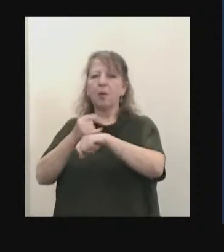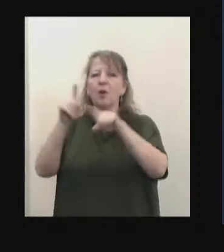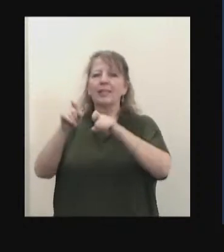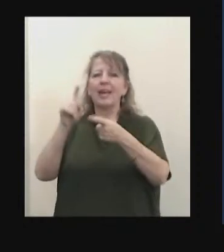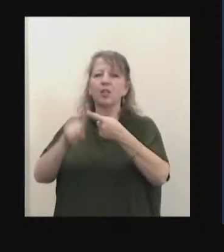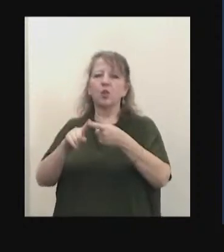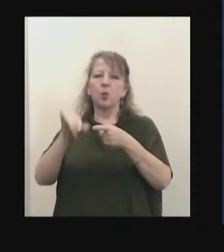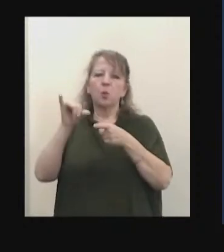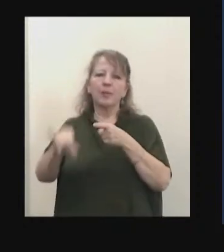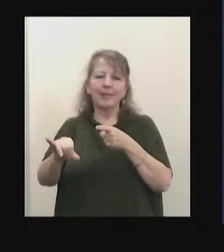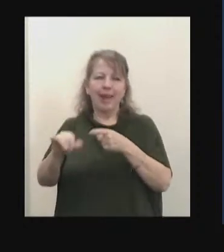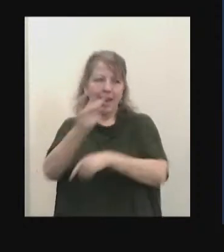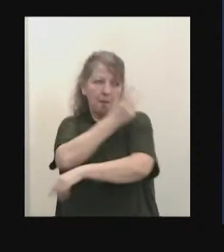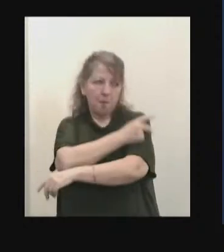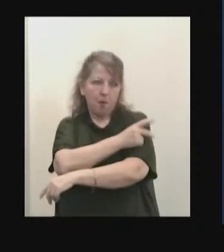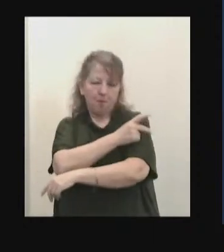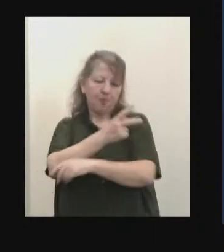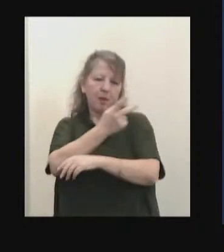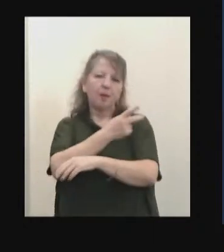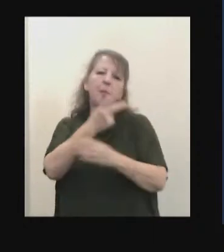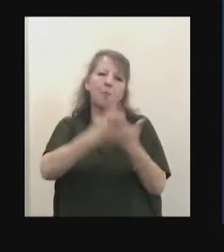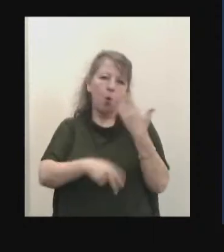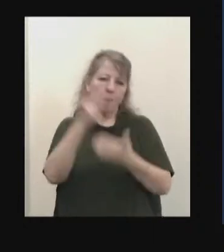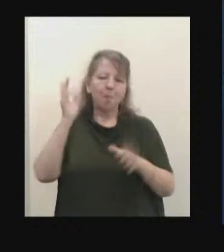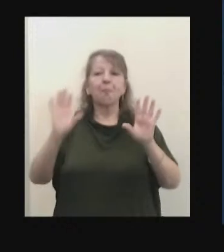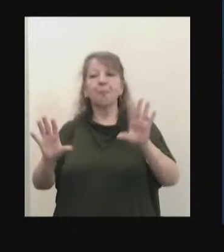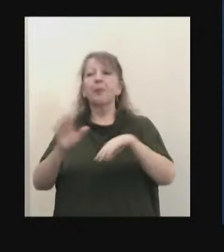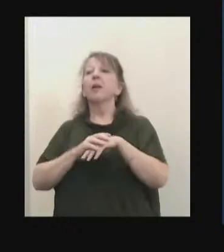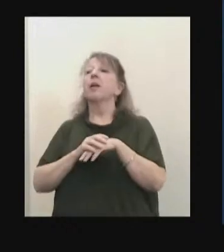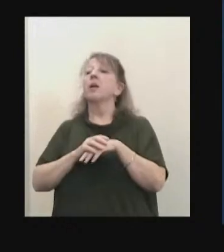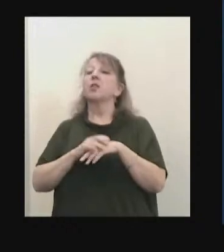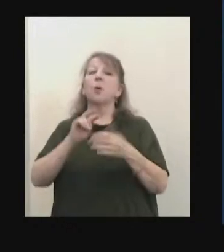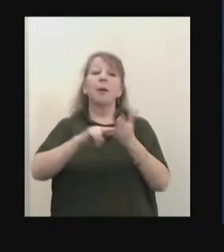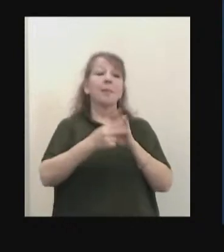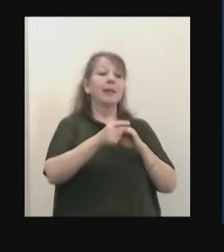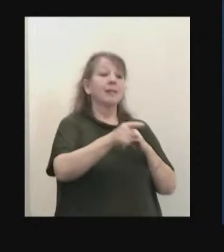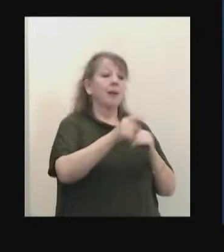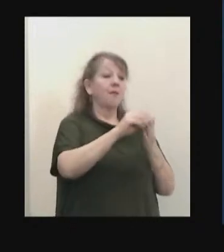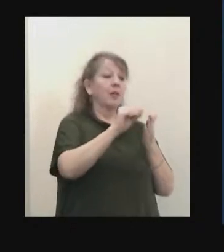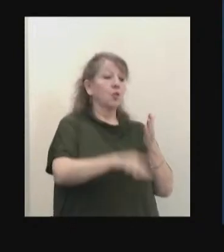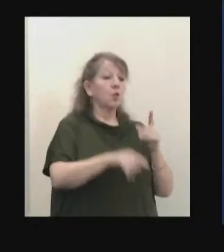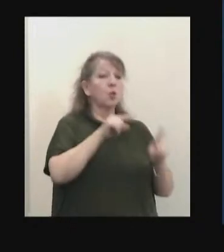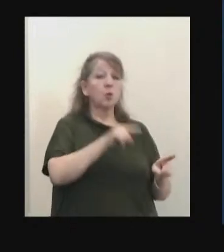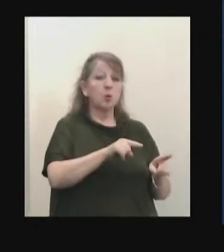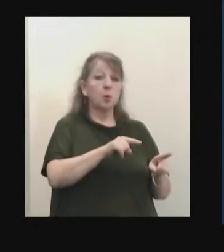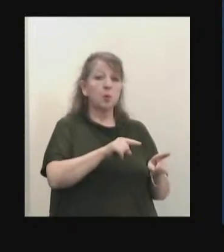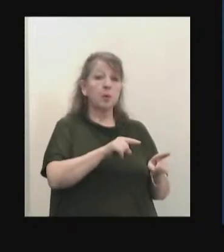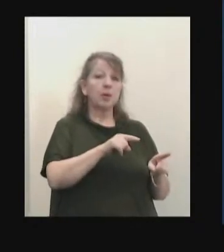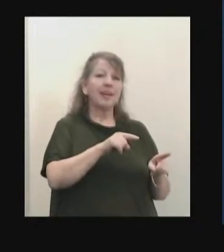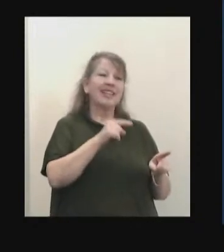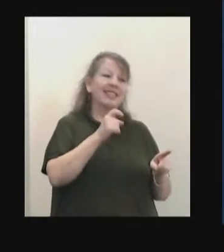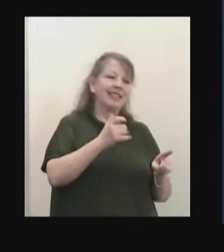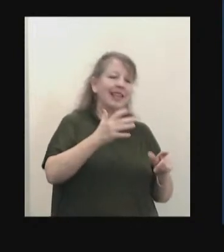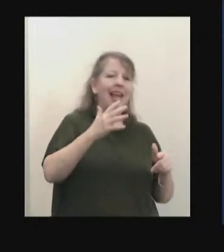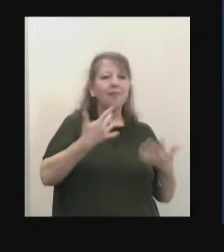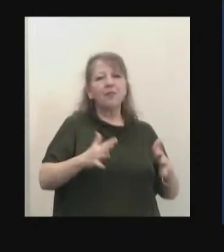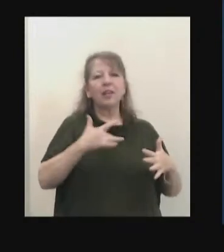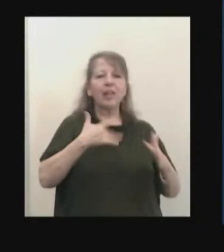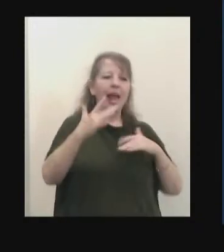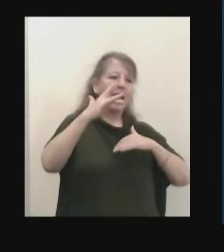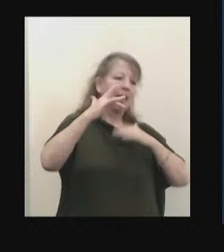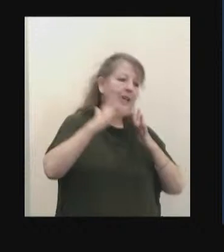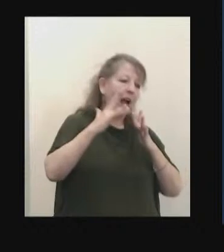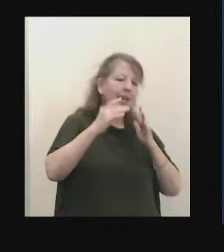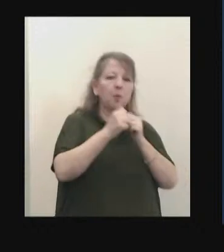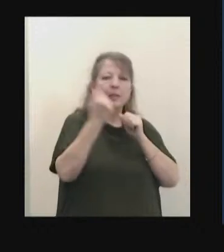Stay program is where a student is identified as a close contact to COVID-19. If that